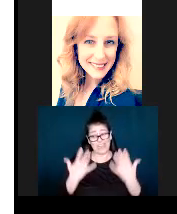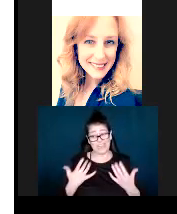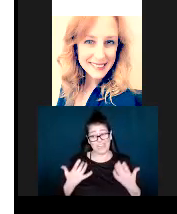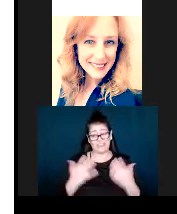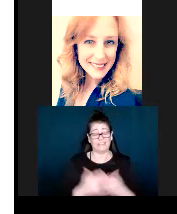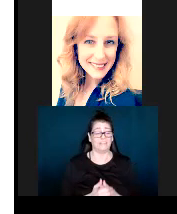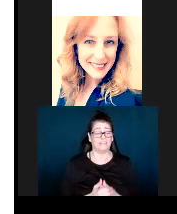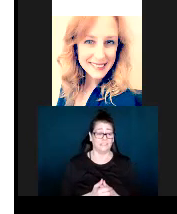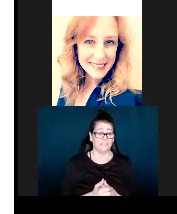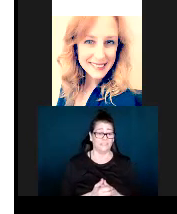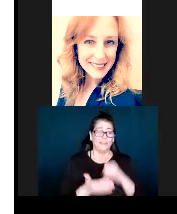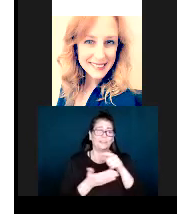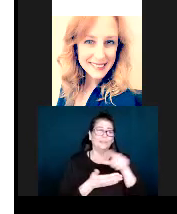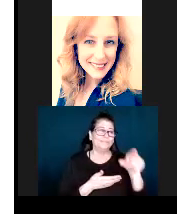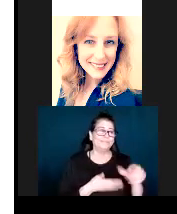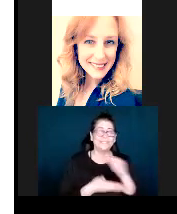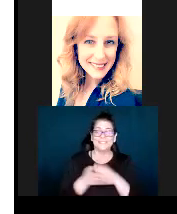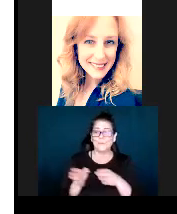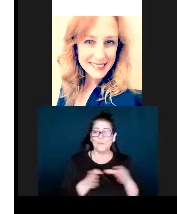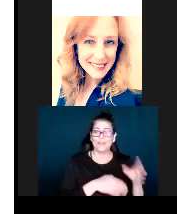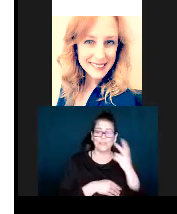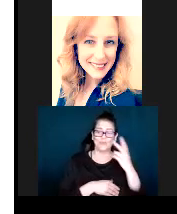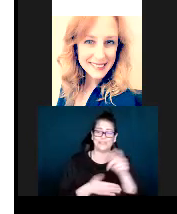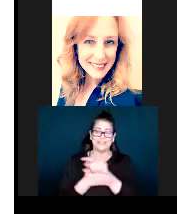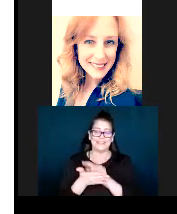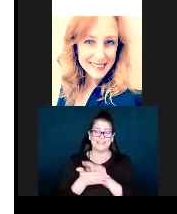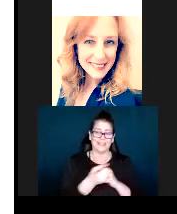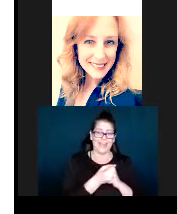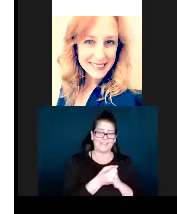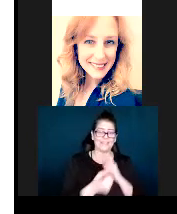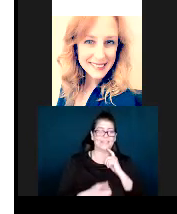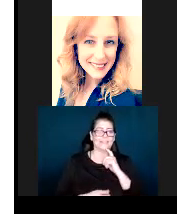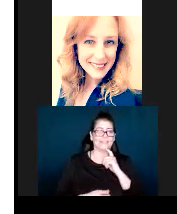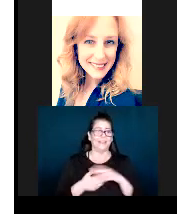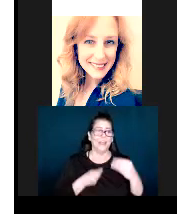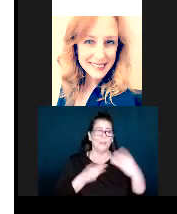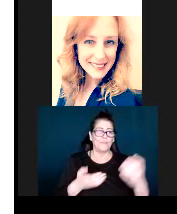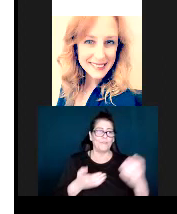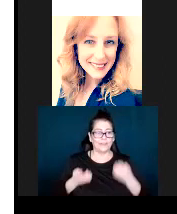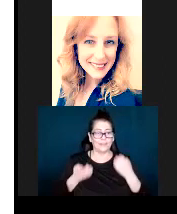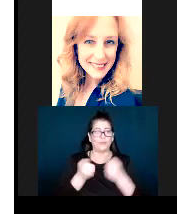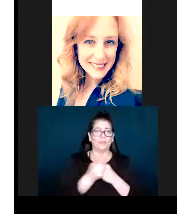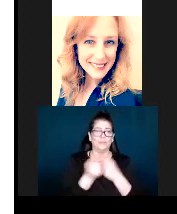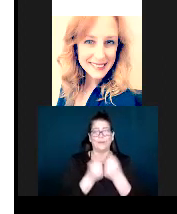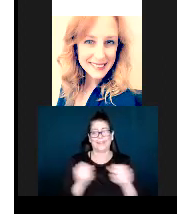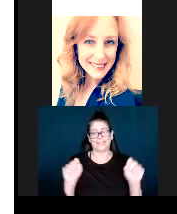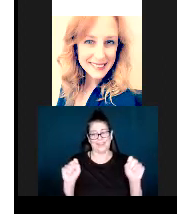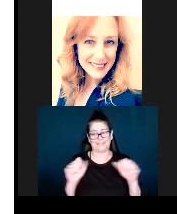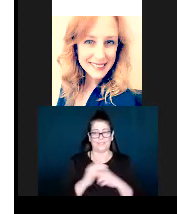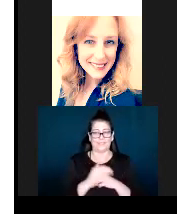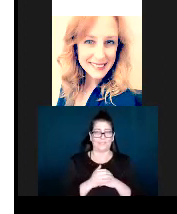those are some ways to look at legal advocacy, providing emotional support and safety. And what does that mean for